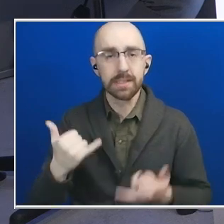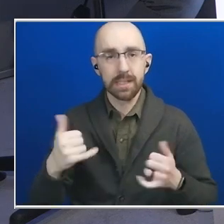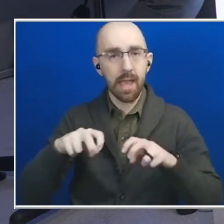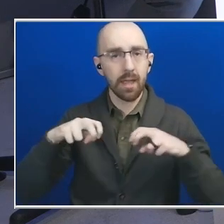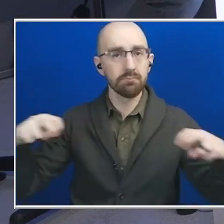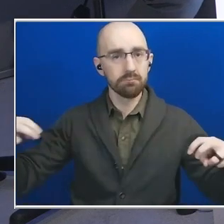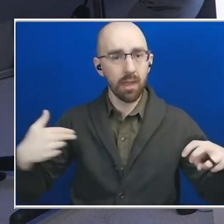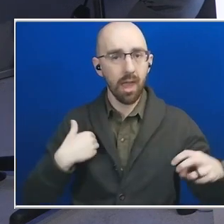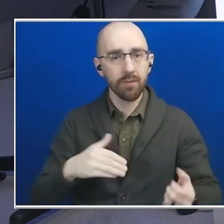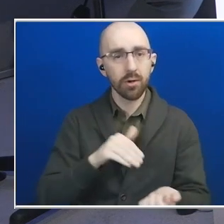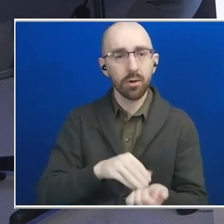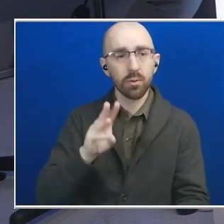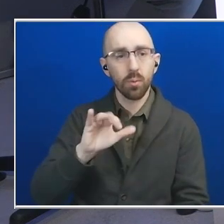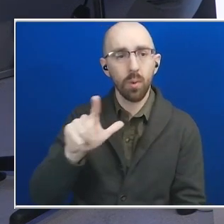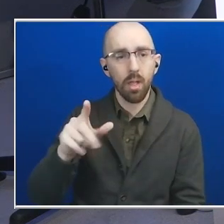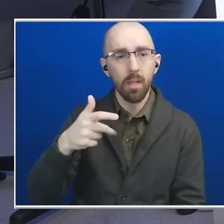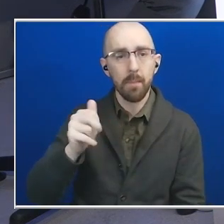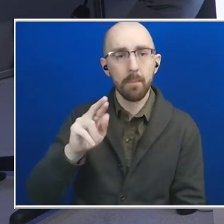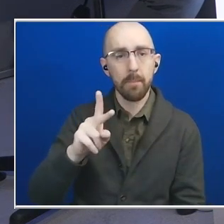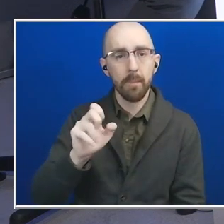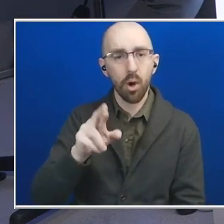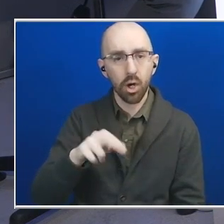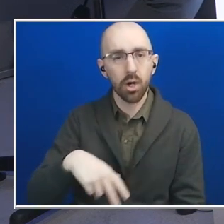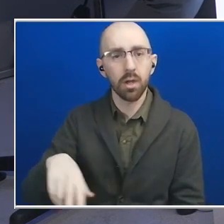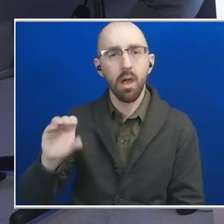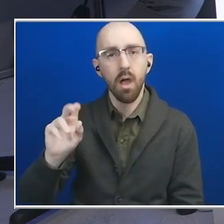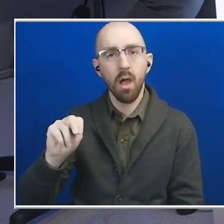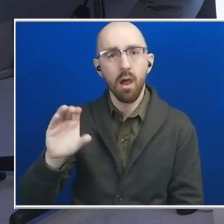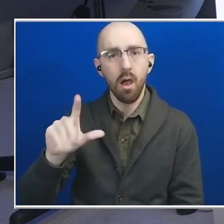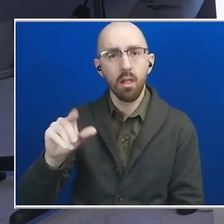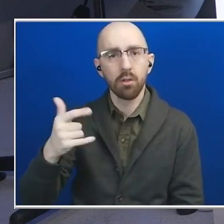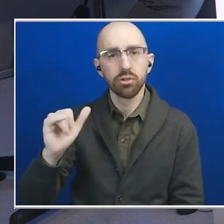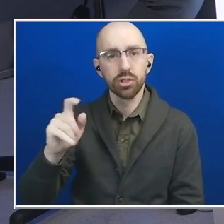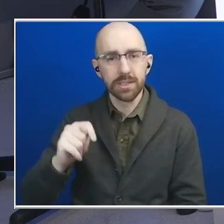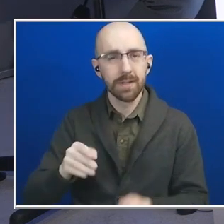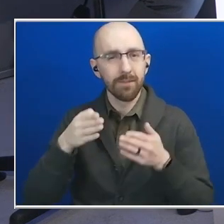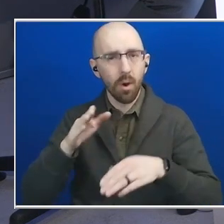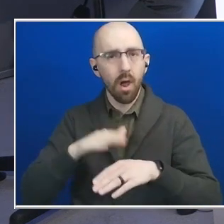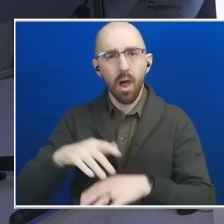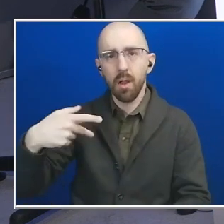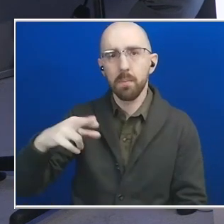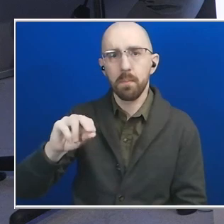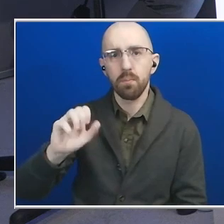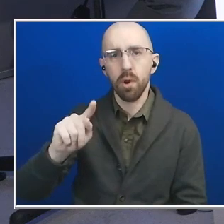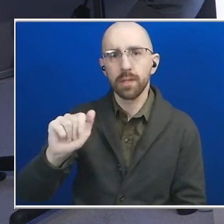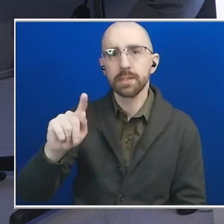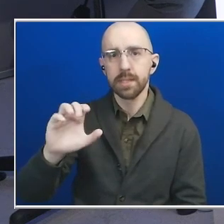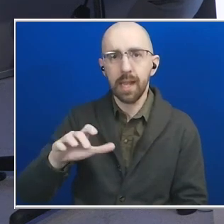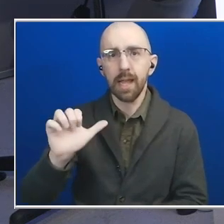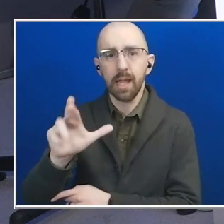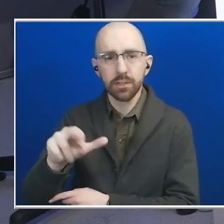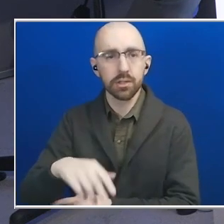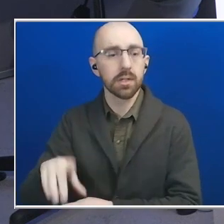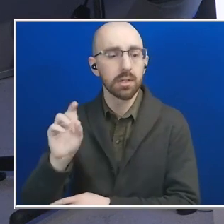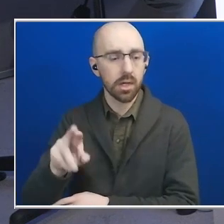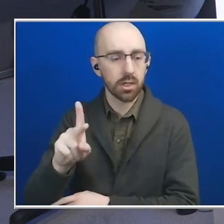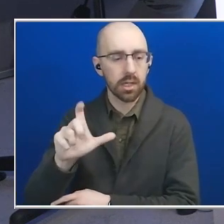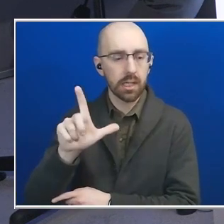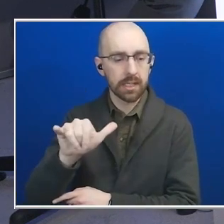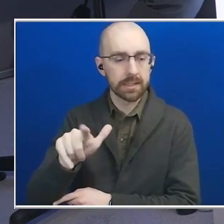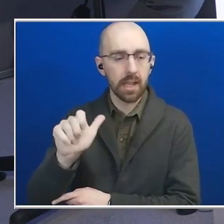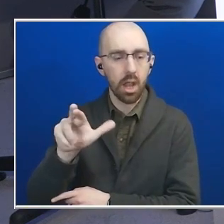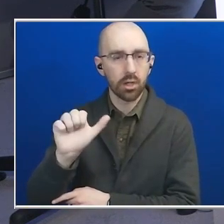Parker, urologic oncologist who focuses on prostate cancer, Dr. Kelsey Larson, a breast surgical